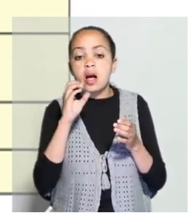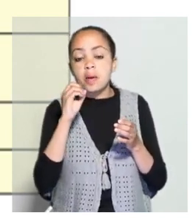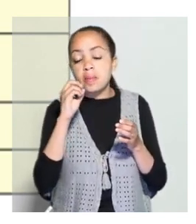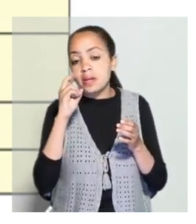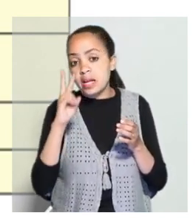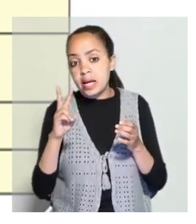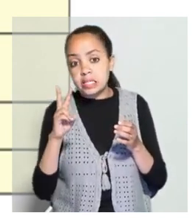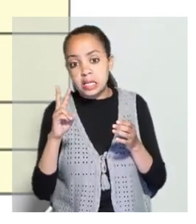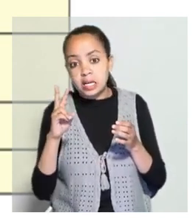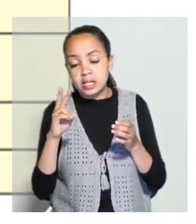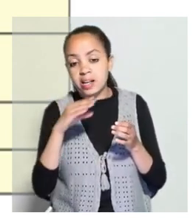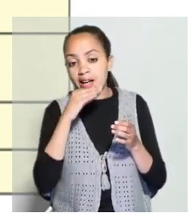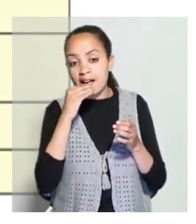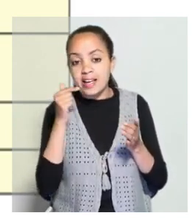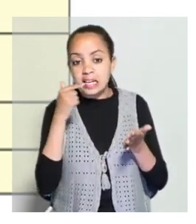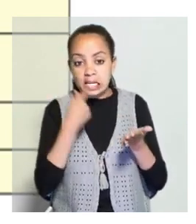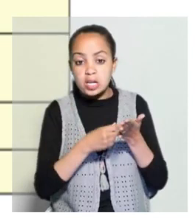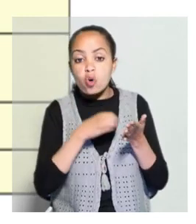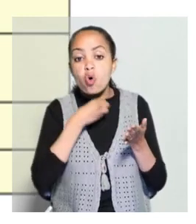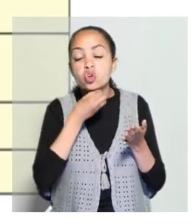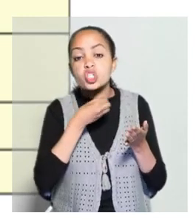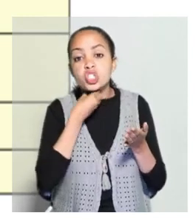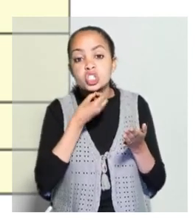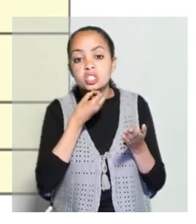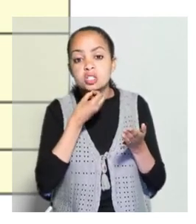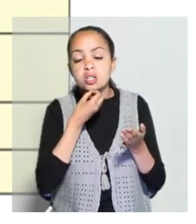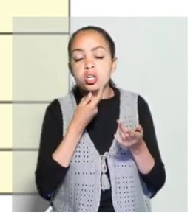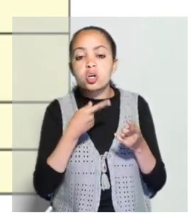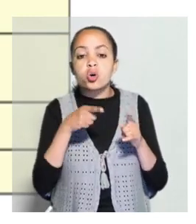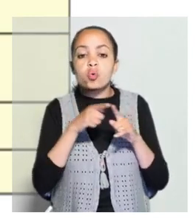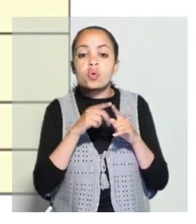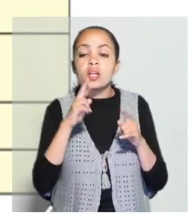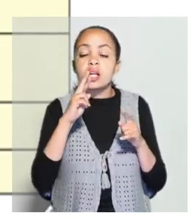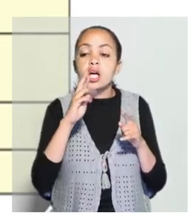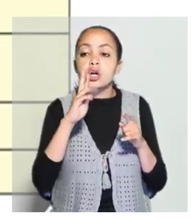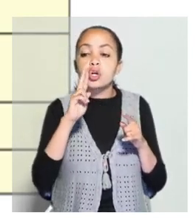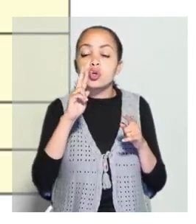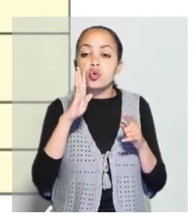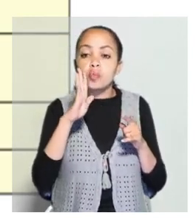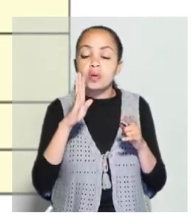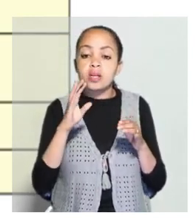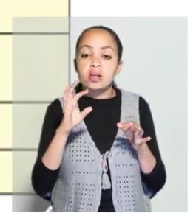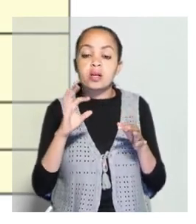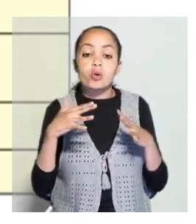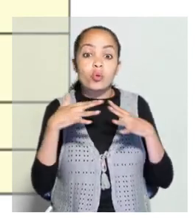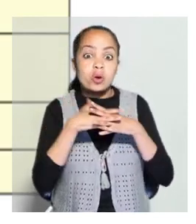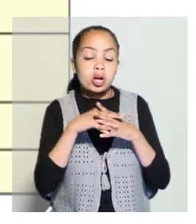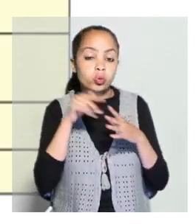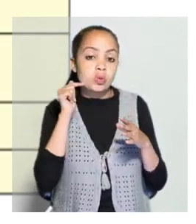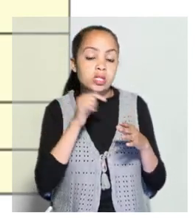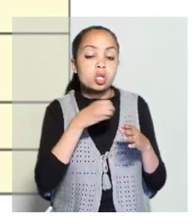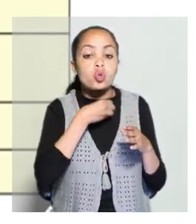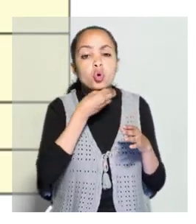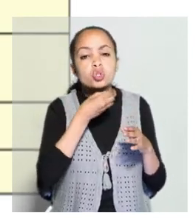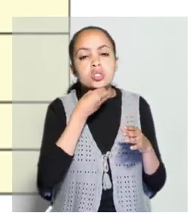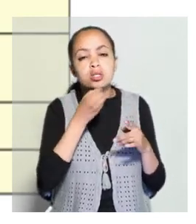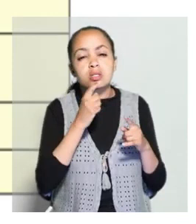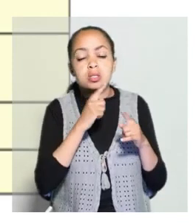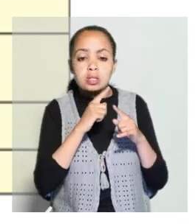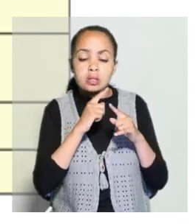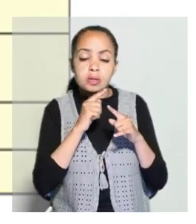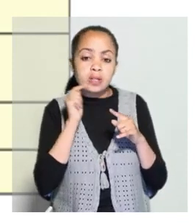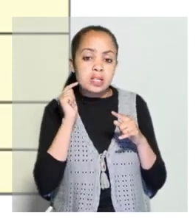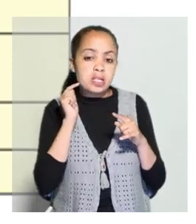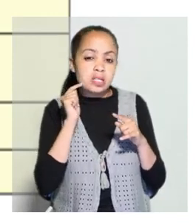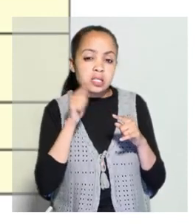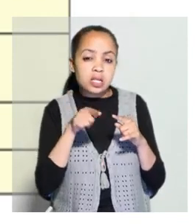dioxide, and again here, oxygenase, when ribulose biphosphate become react with that of oxygen. But here only,